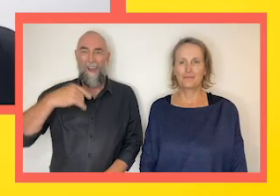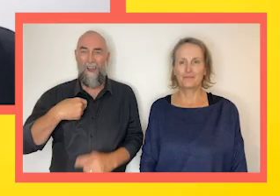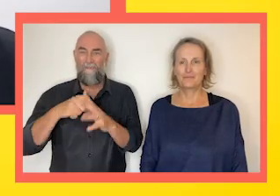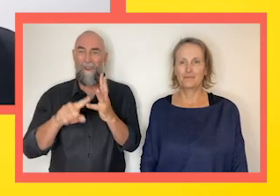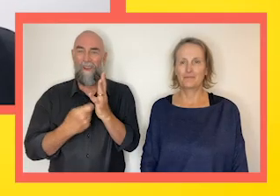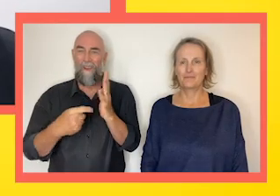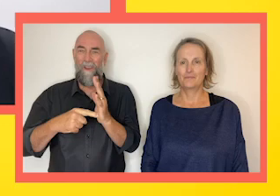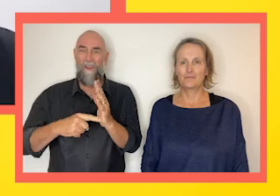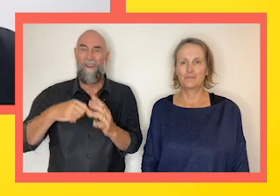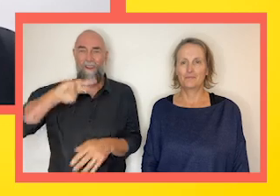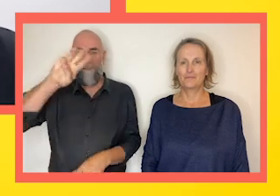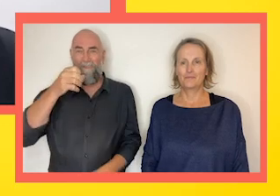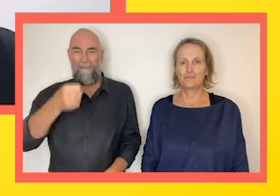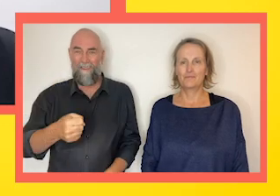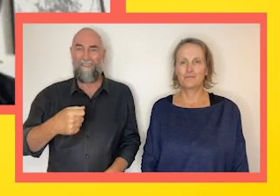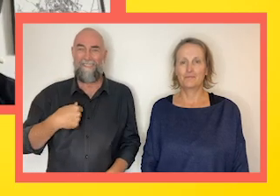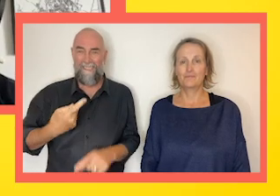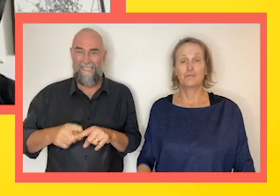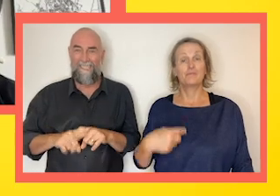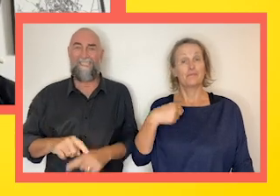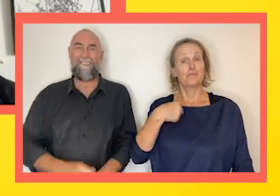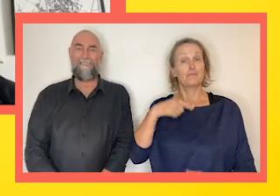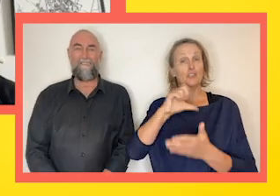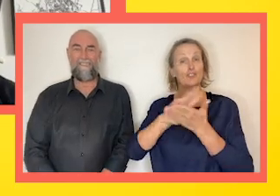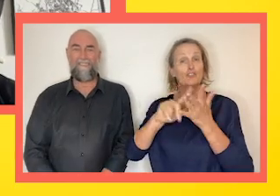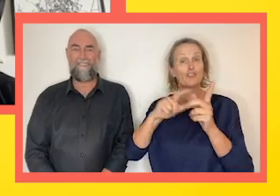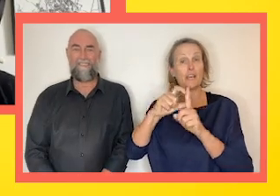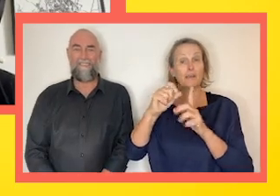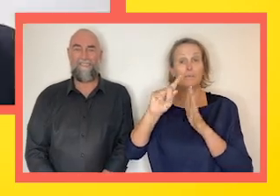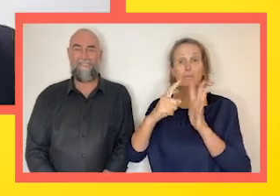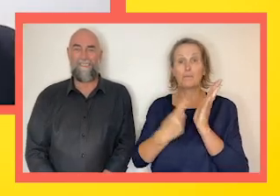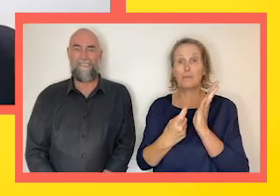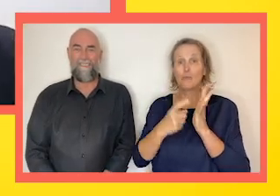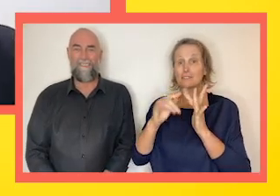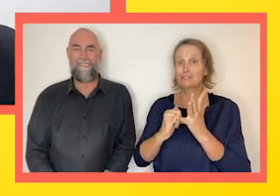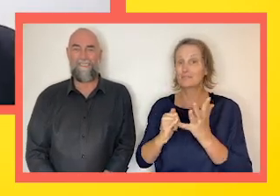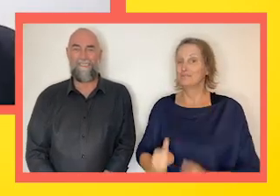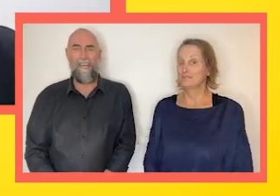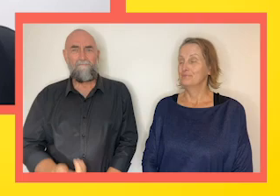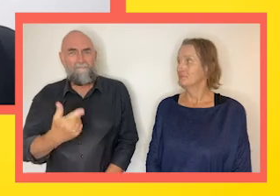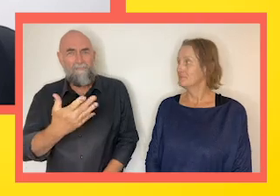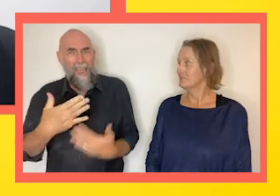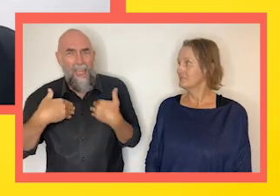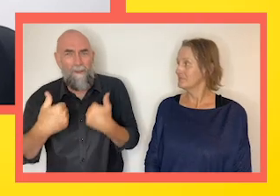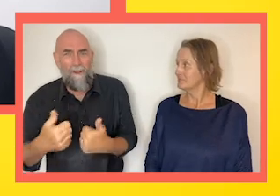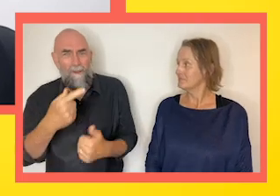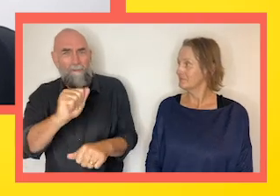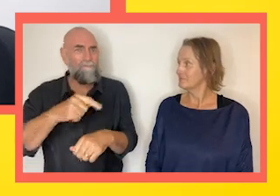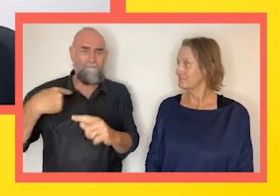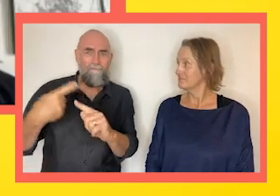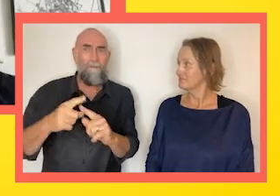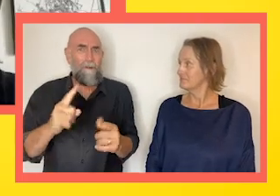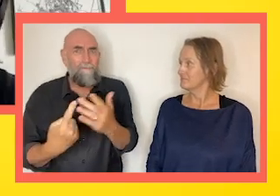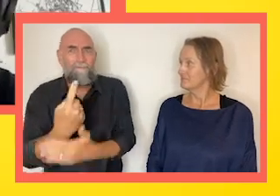Hi, I'm Kurt Fearnley, Paralympian. Hi, I'm Chad Perris, Paralympian. Chatty, how are you doing? What's happening in the world of Chad